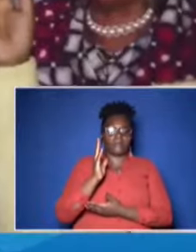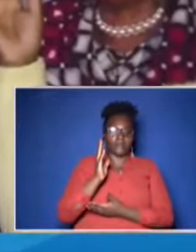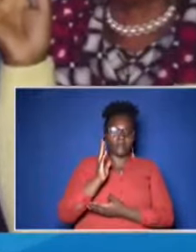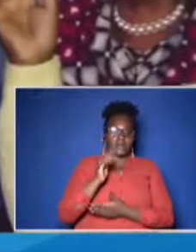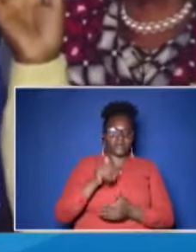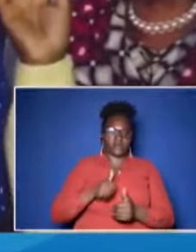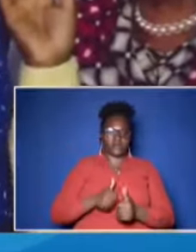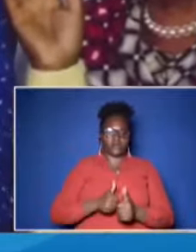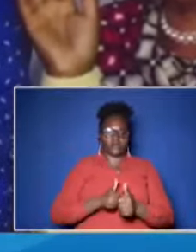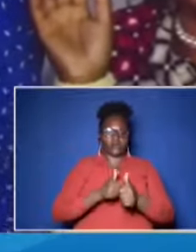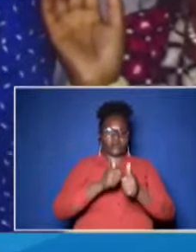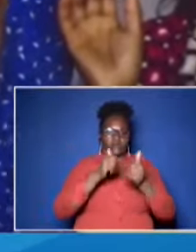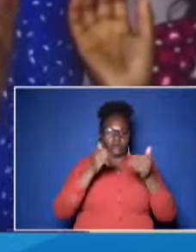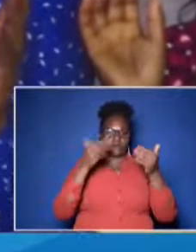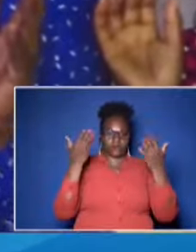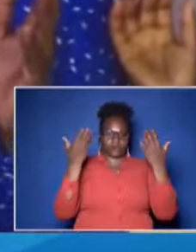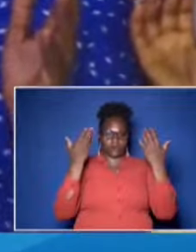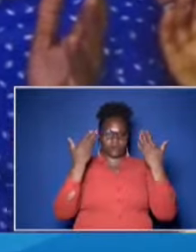me